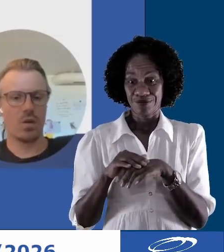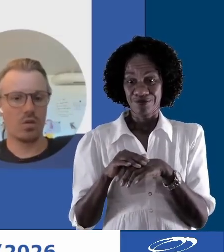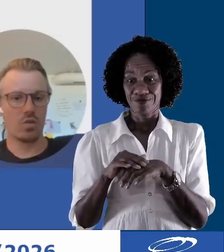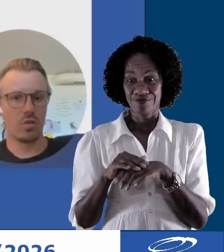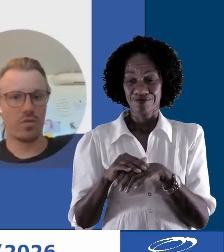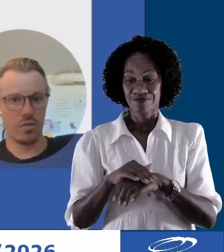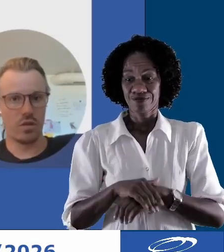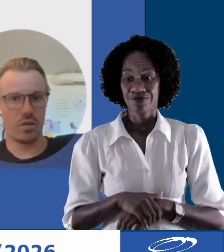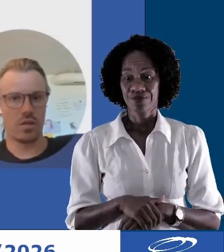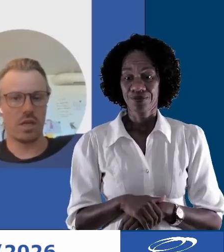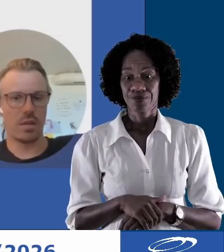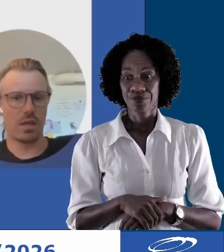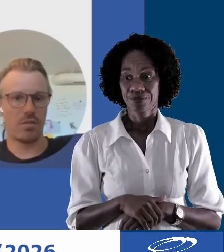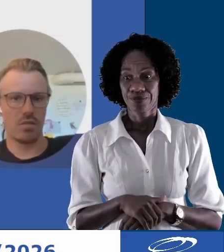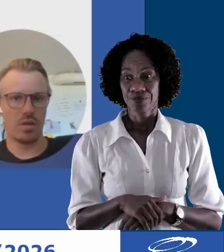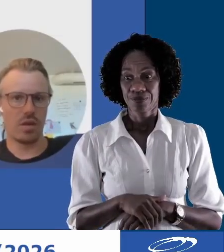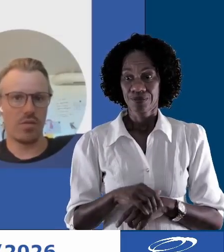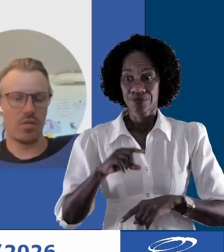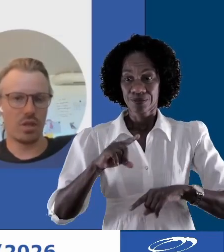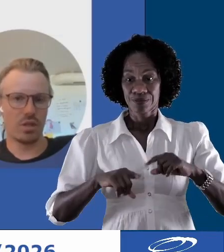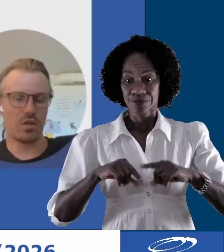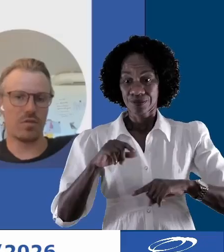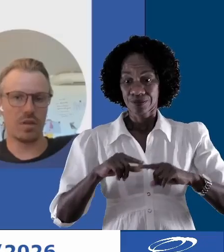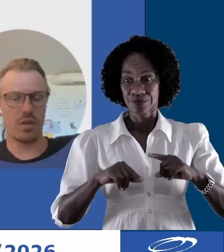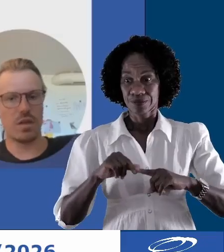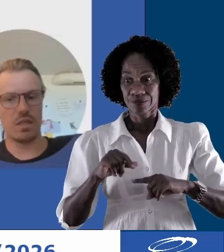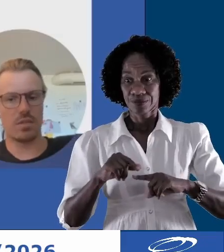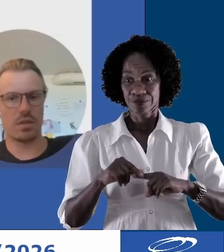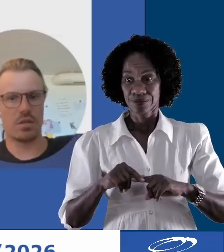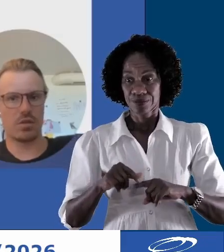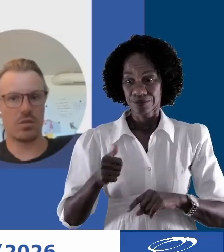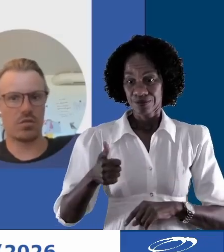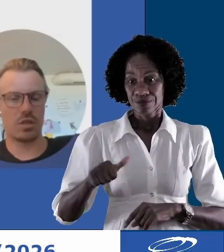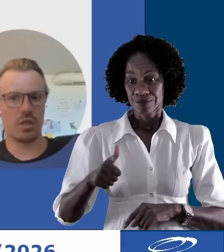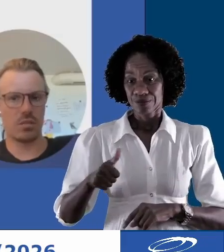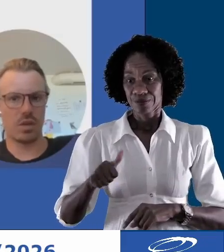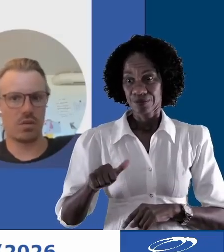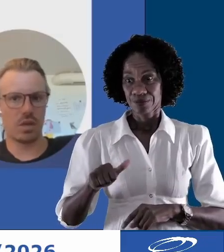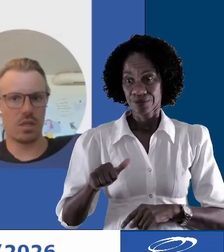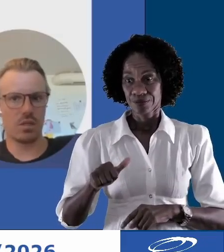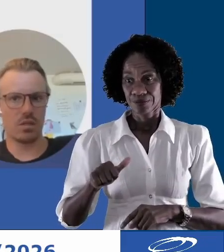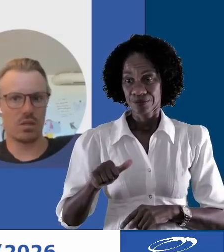One tool for the dynamic evaluation of antibiotic tissue concentration is